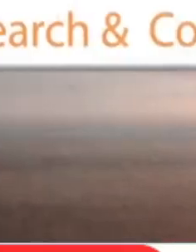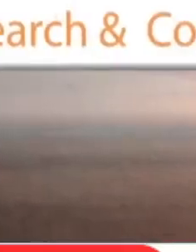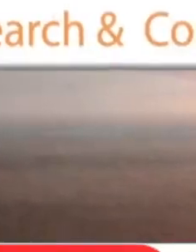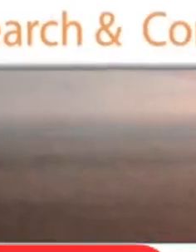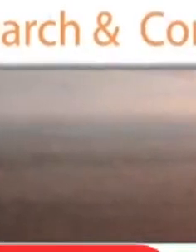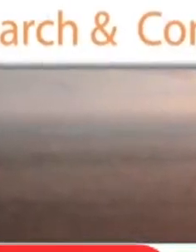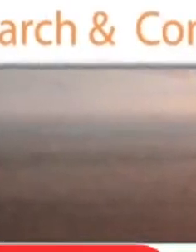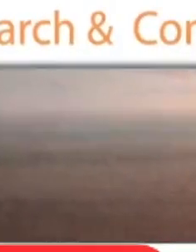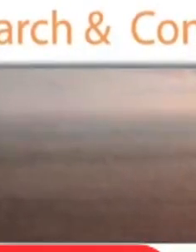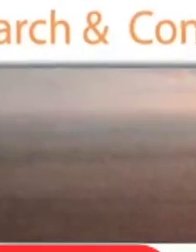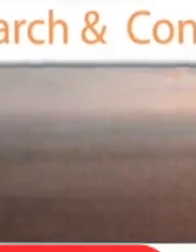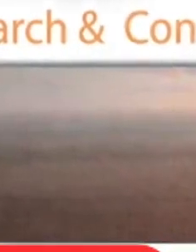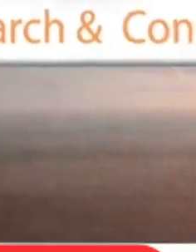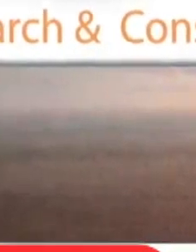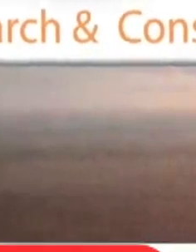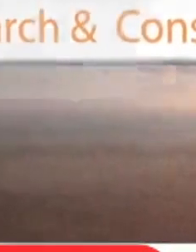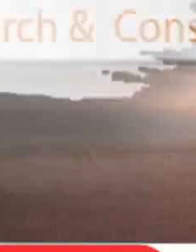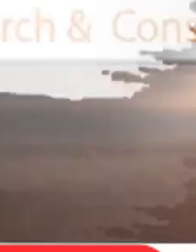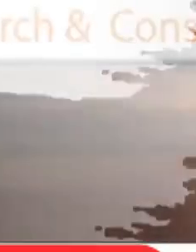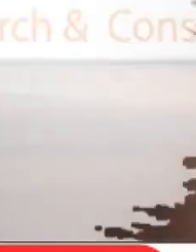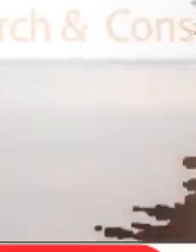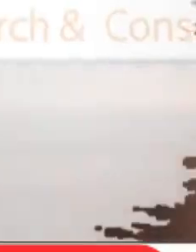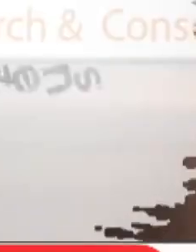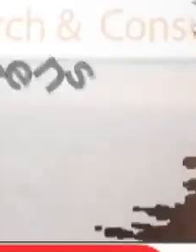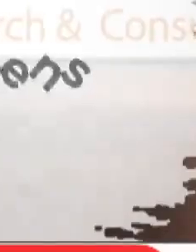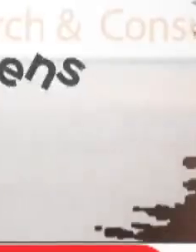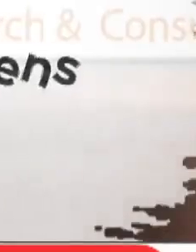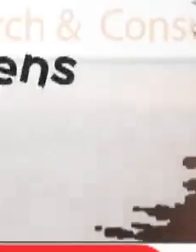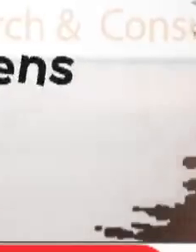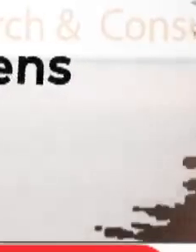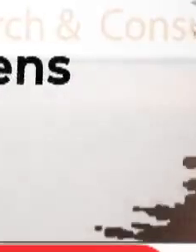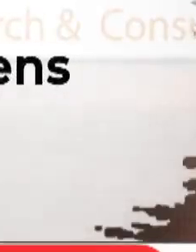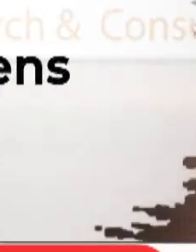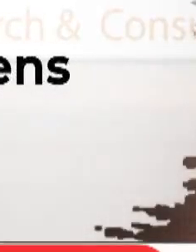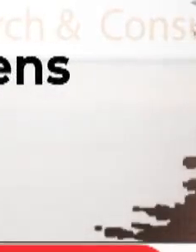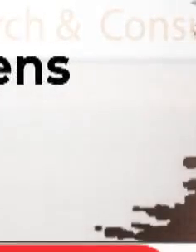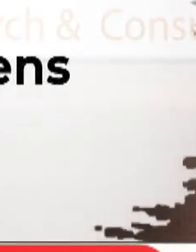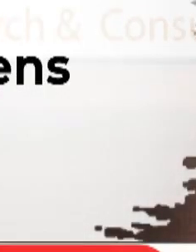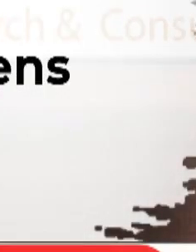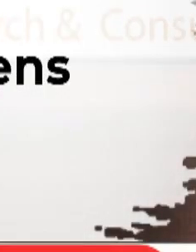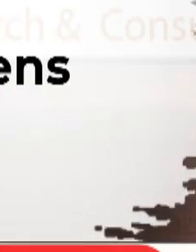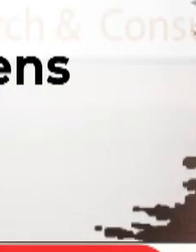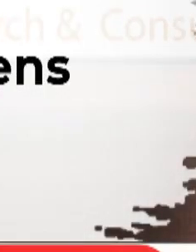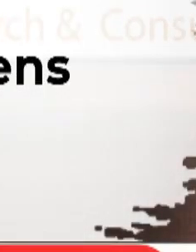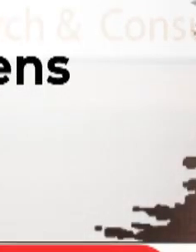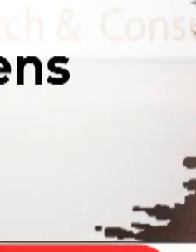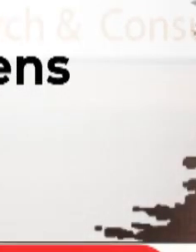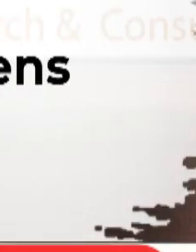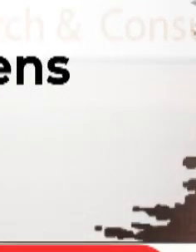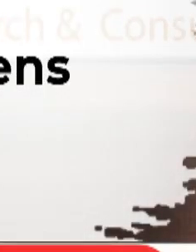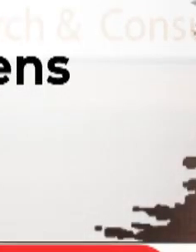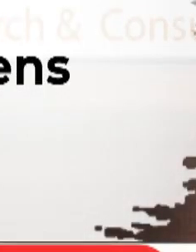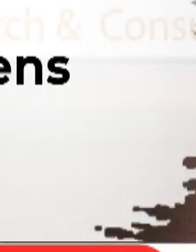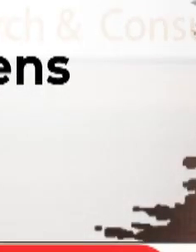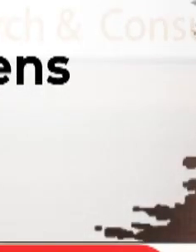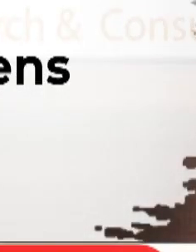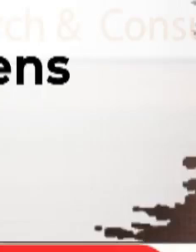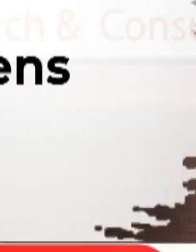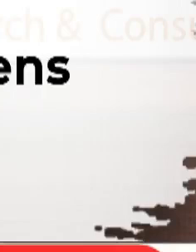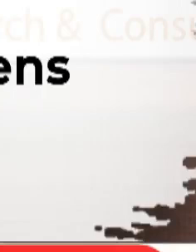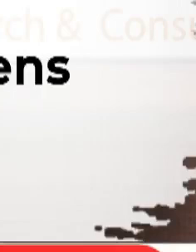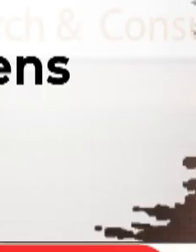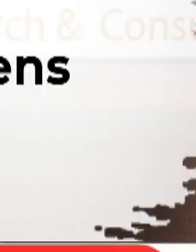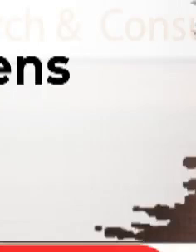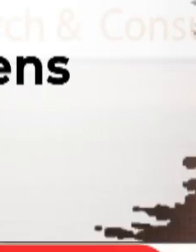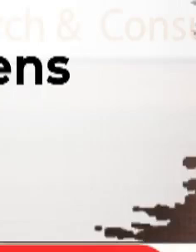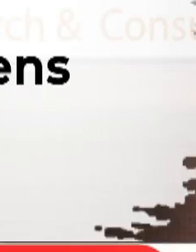create employment opportunities, 12% suggest a reduction of tax rates, 6% support the